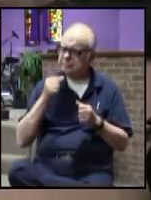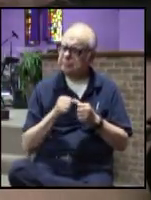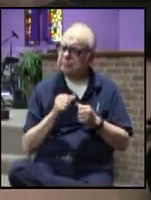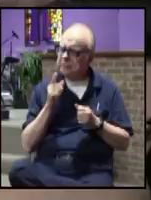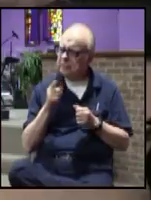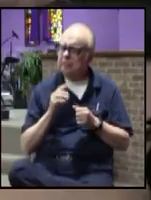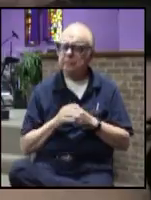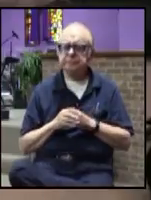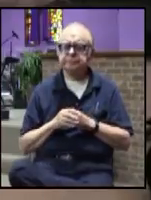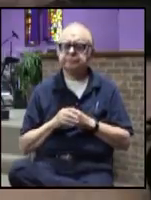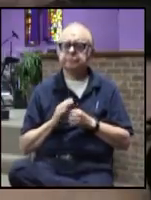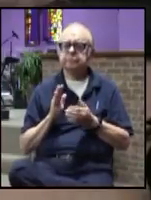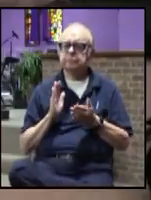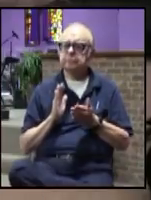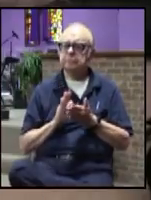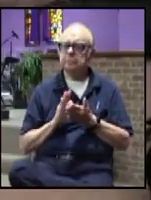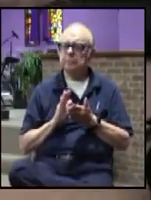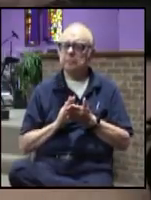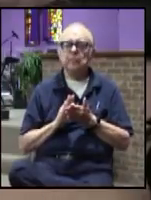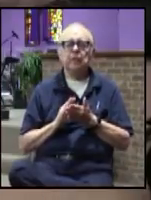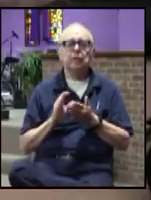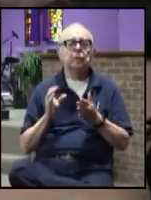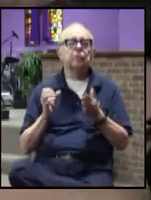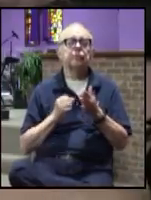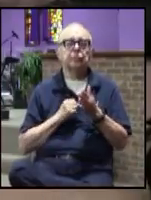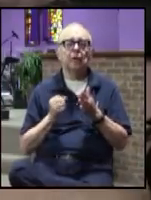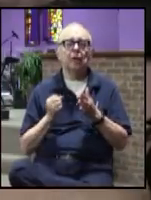Do you remember the little lullaby